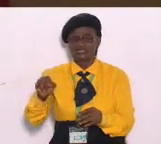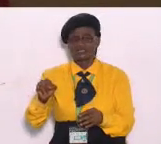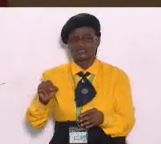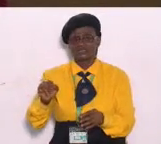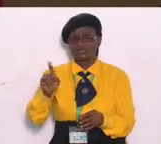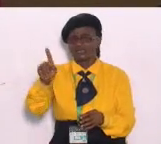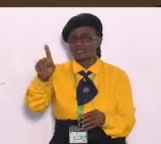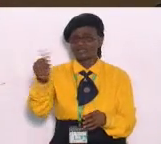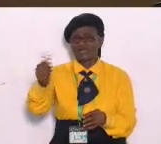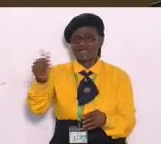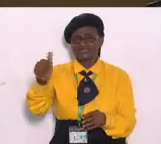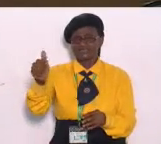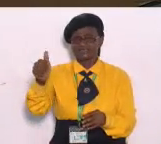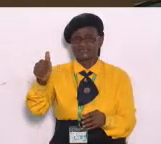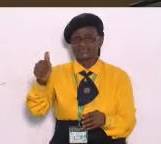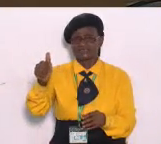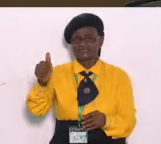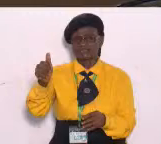tithe,